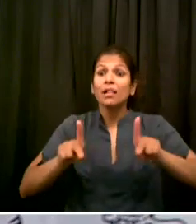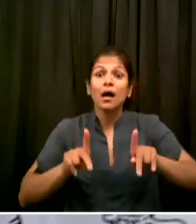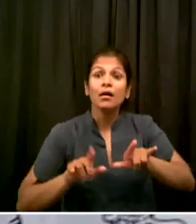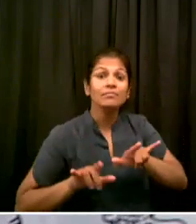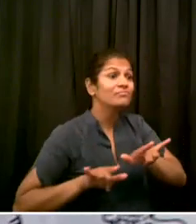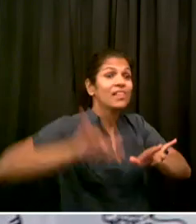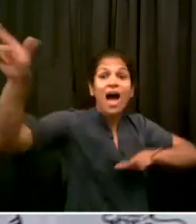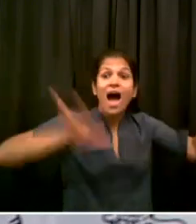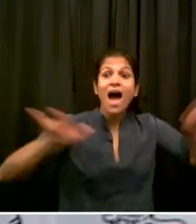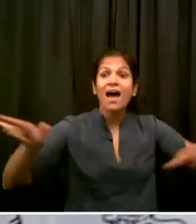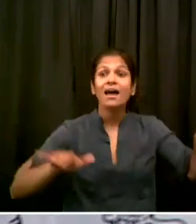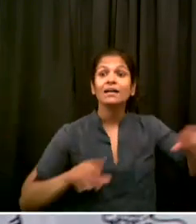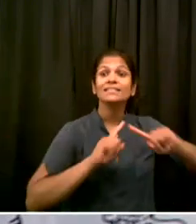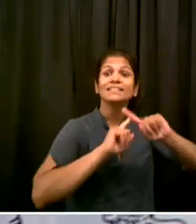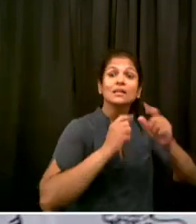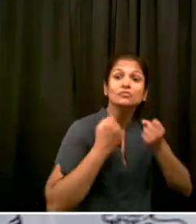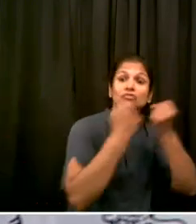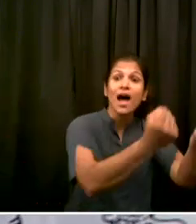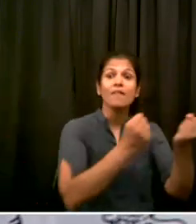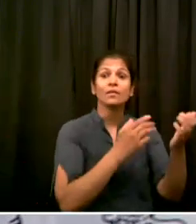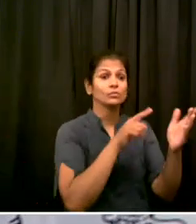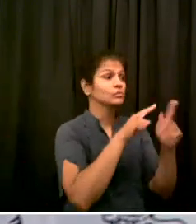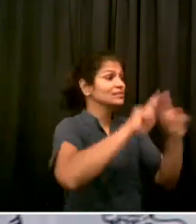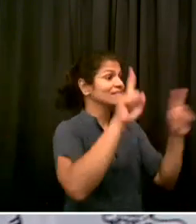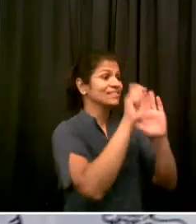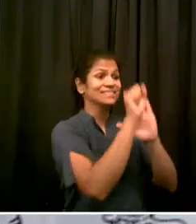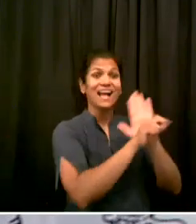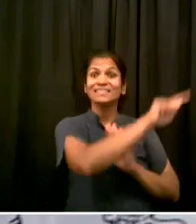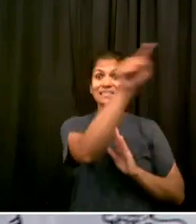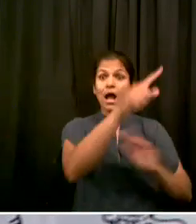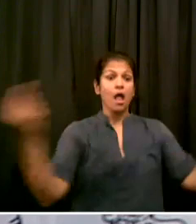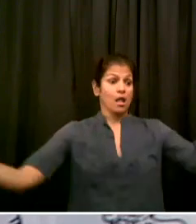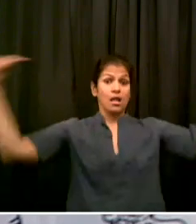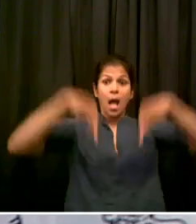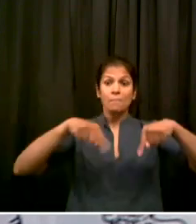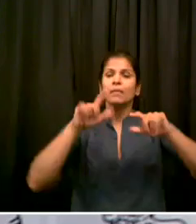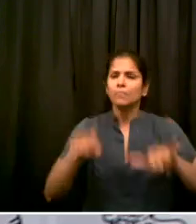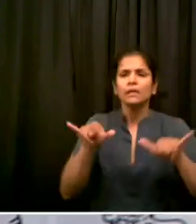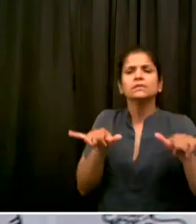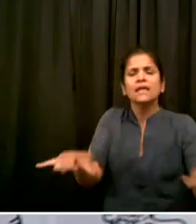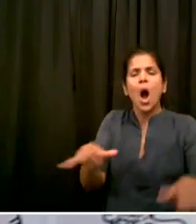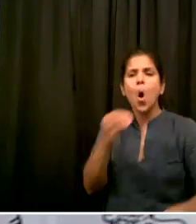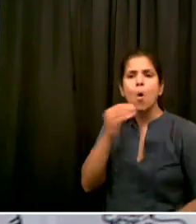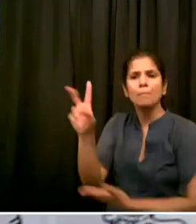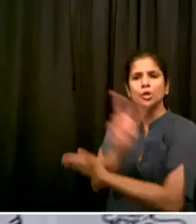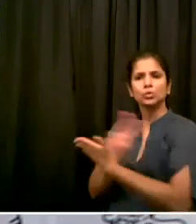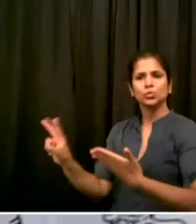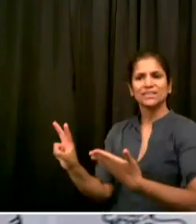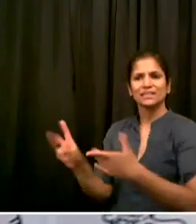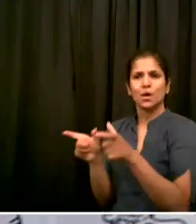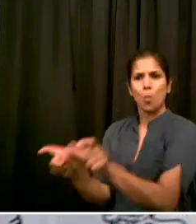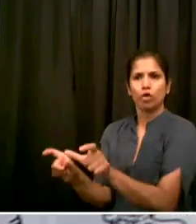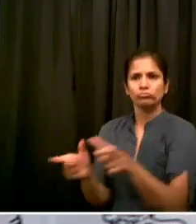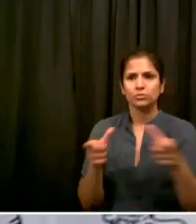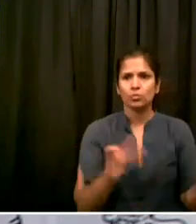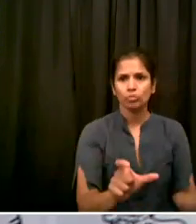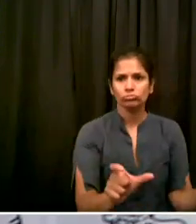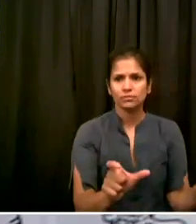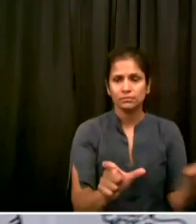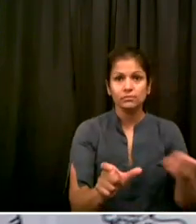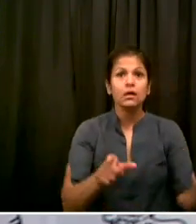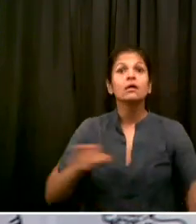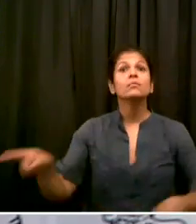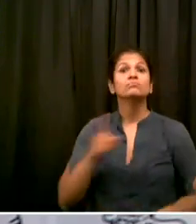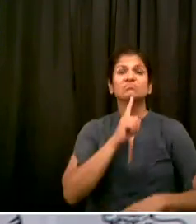yet participated in the census, we need that. Every single New Yorker can do that. Tremendously important to the future of the city. But in terms